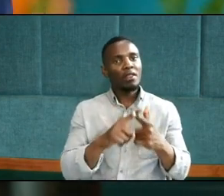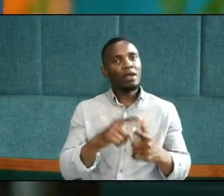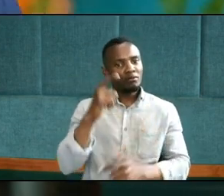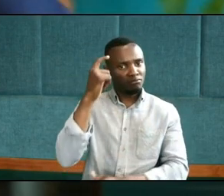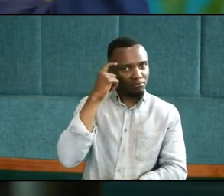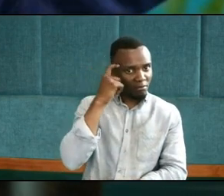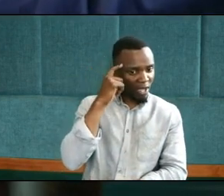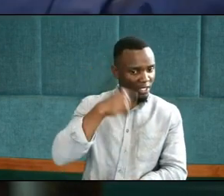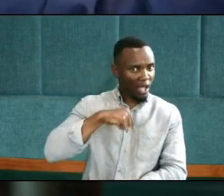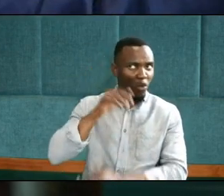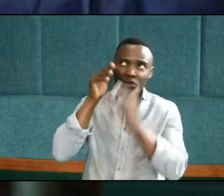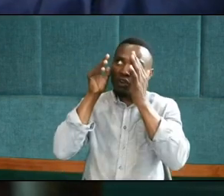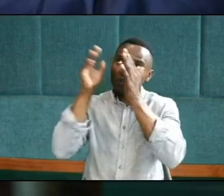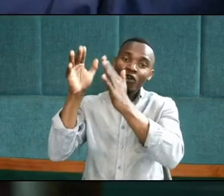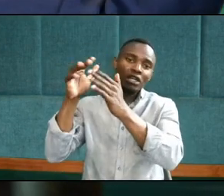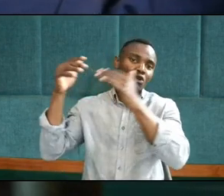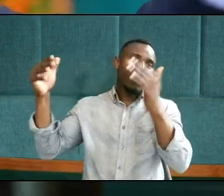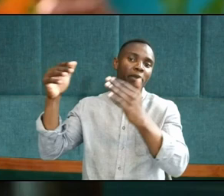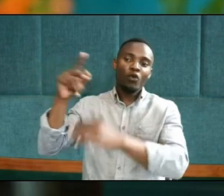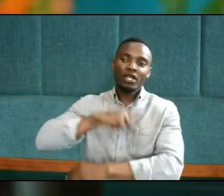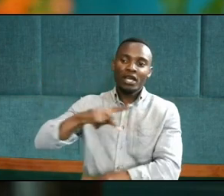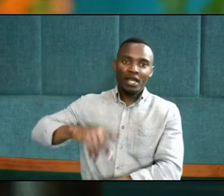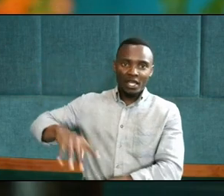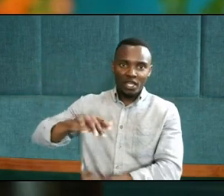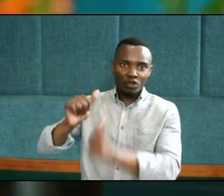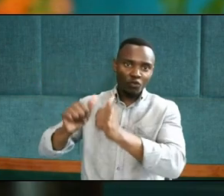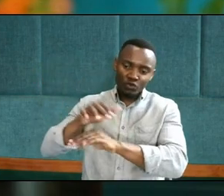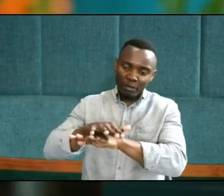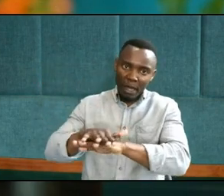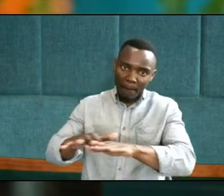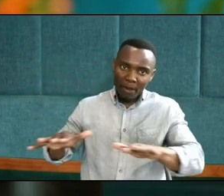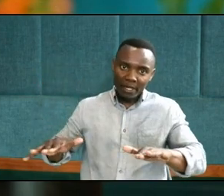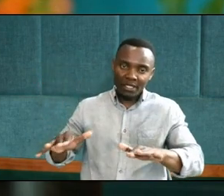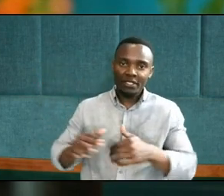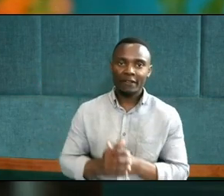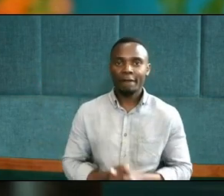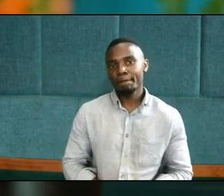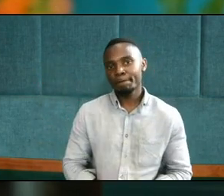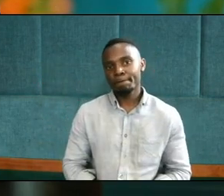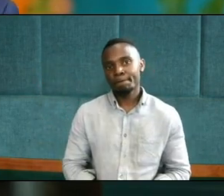and focus on the big kingdom. The big kingdom that's going to last forever.